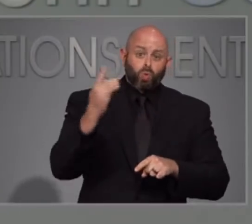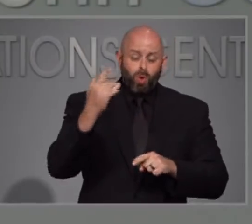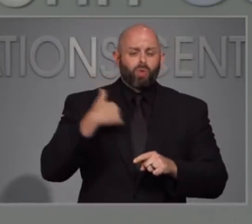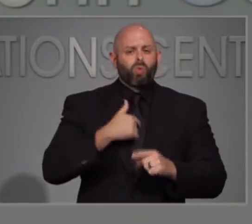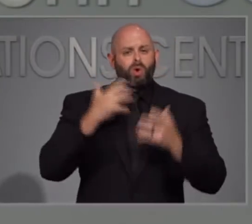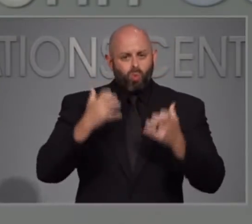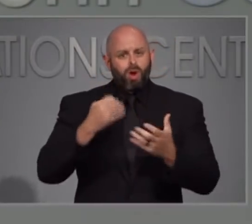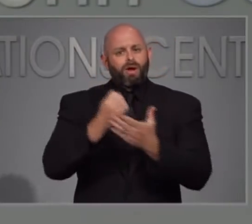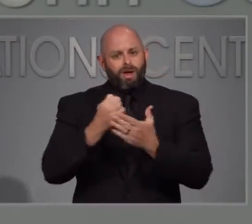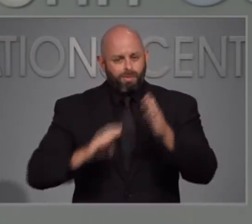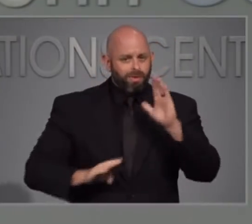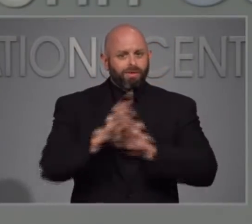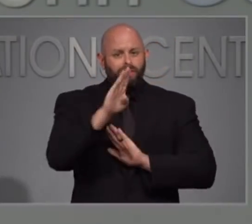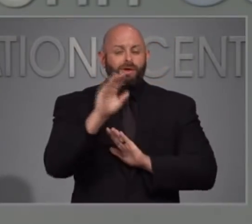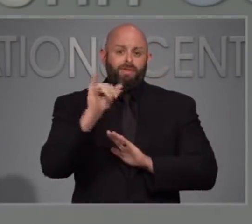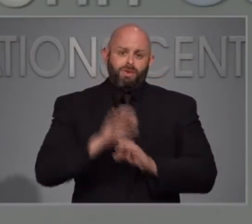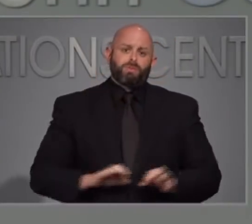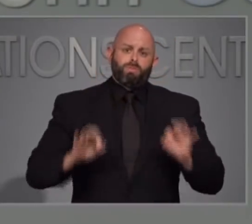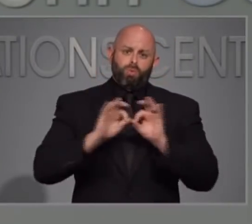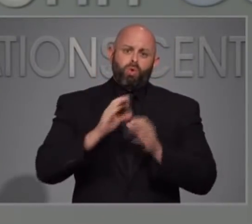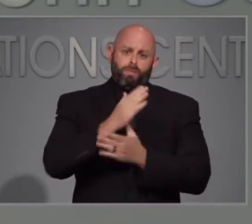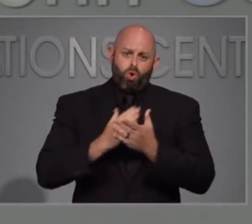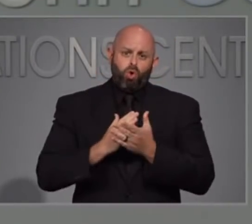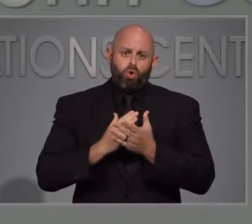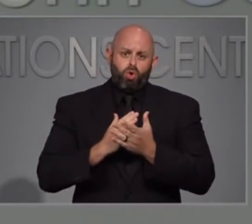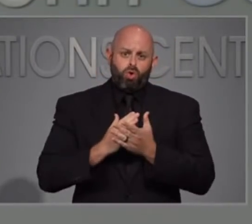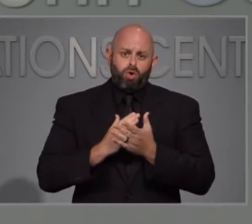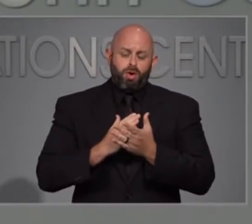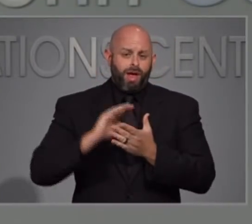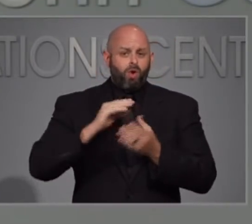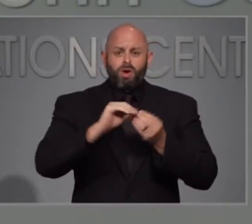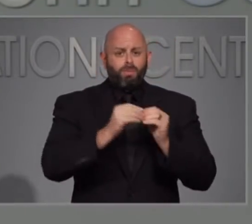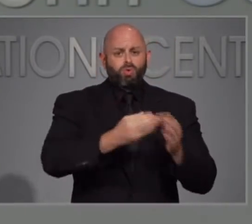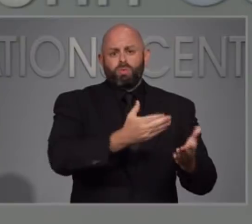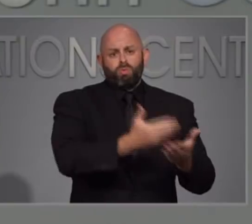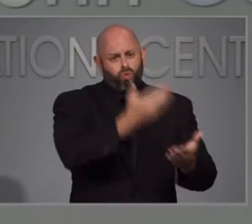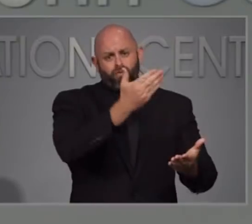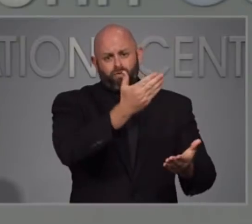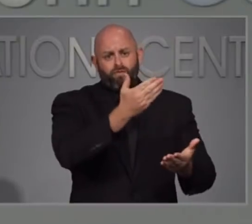forward. That is a real key here. The numbers are overwhelming that it is.